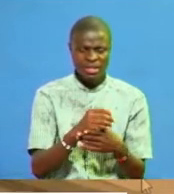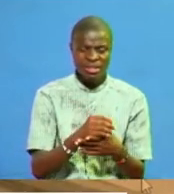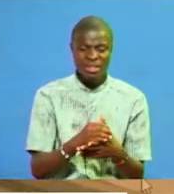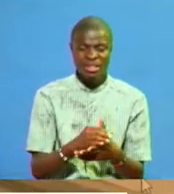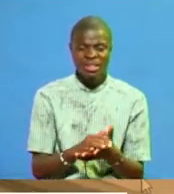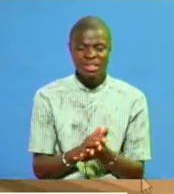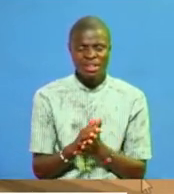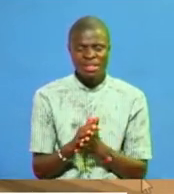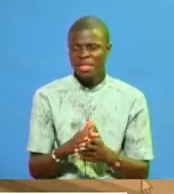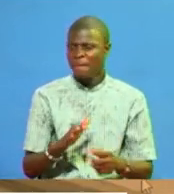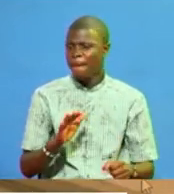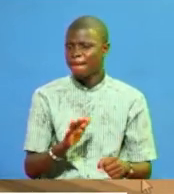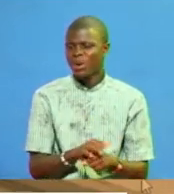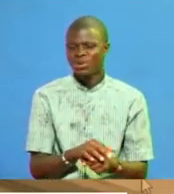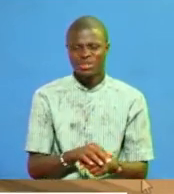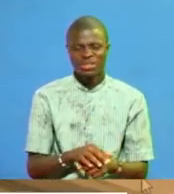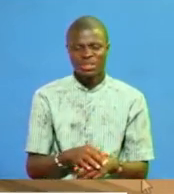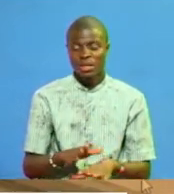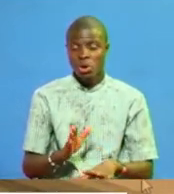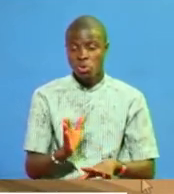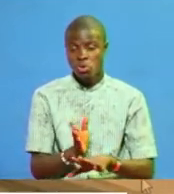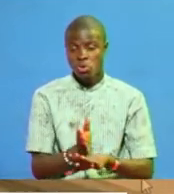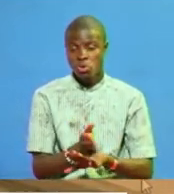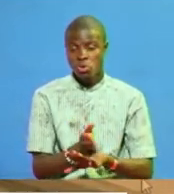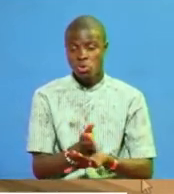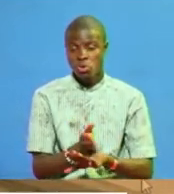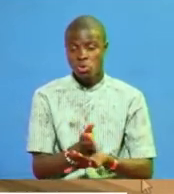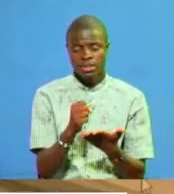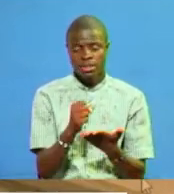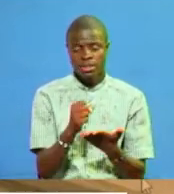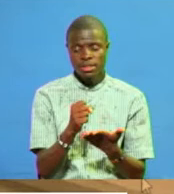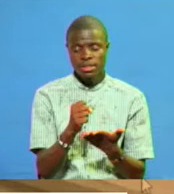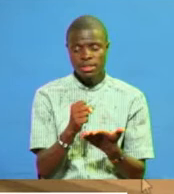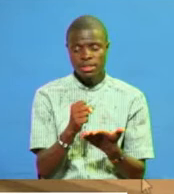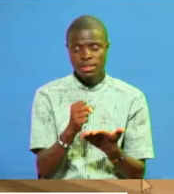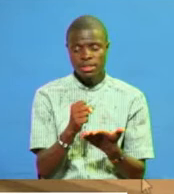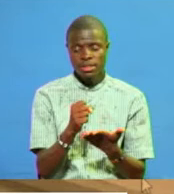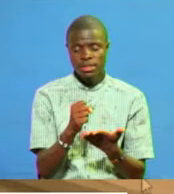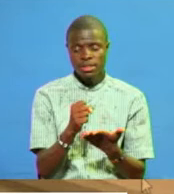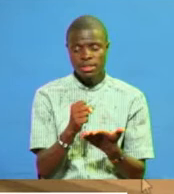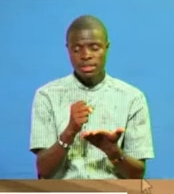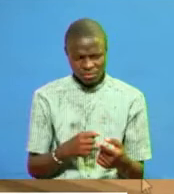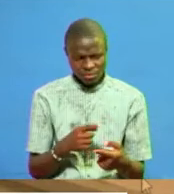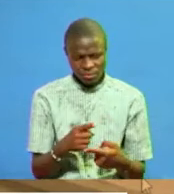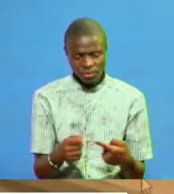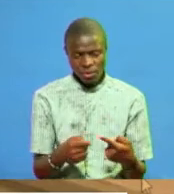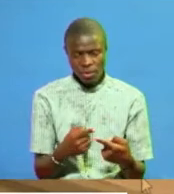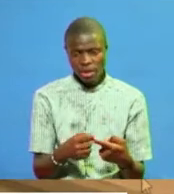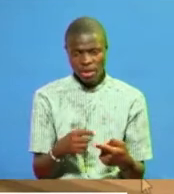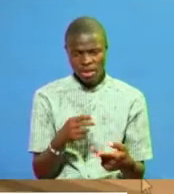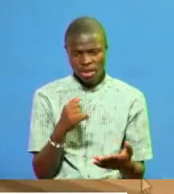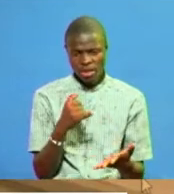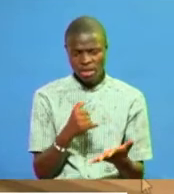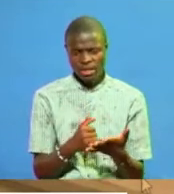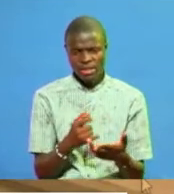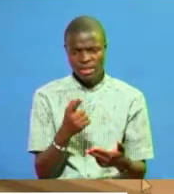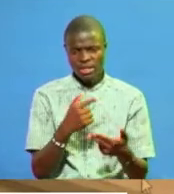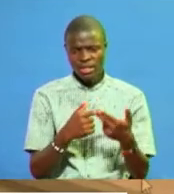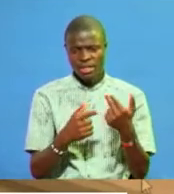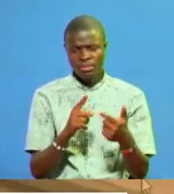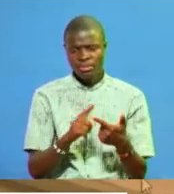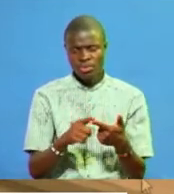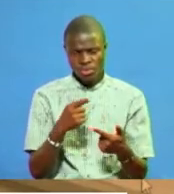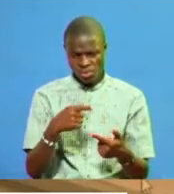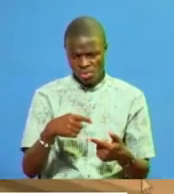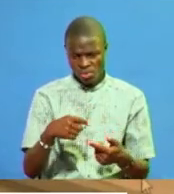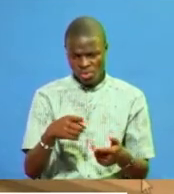the most secure monetary system. Mm-hmm. But then, when it comes to your own personal Bitcoin, let's say you have some Bitcoin on the